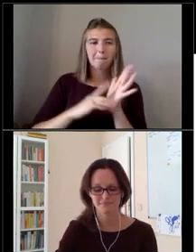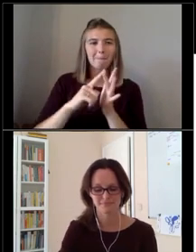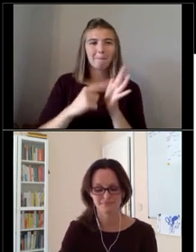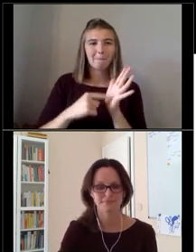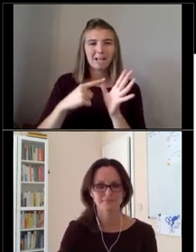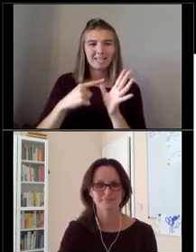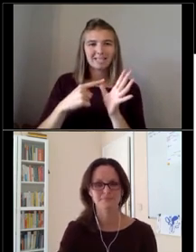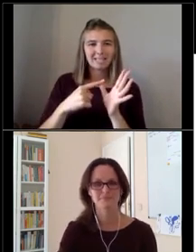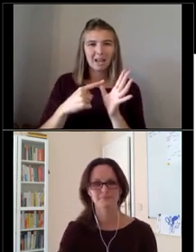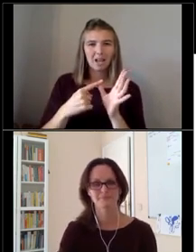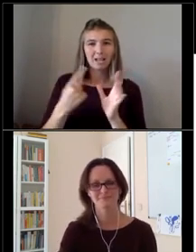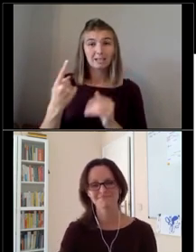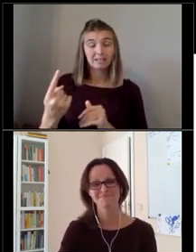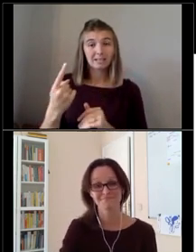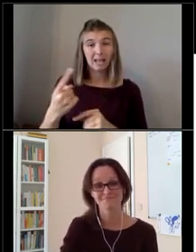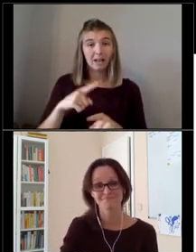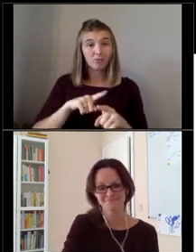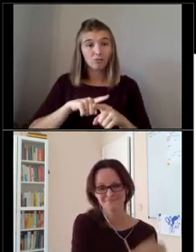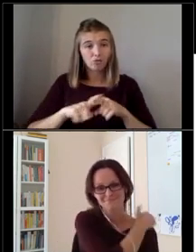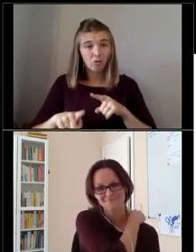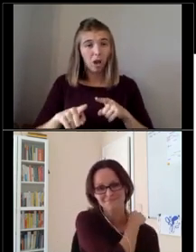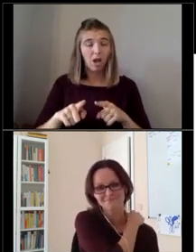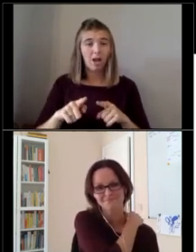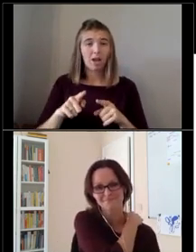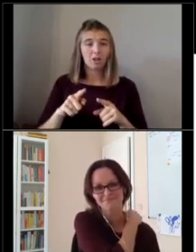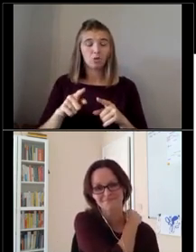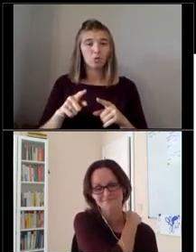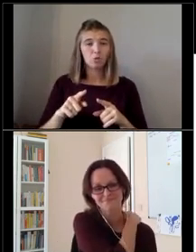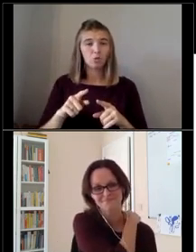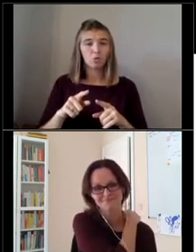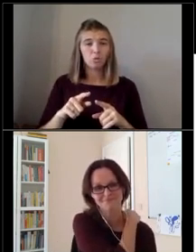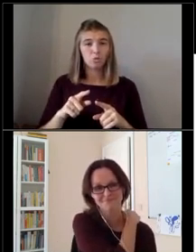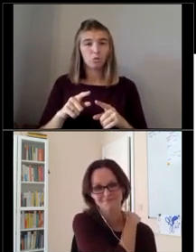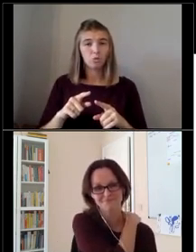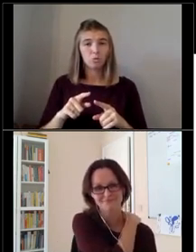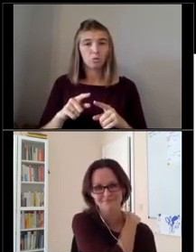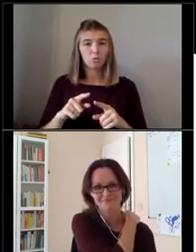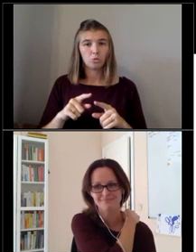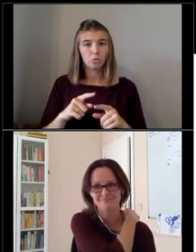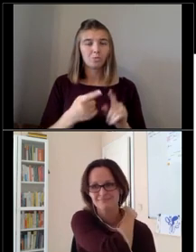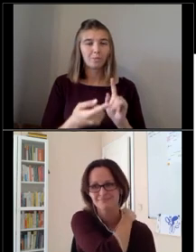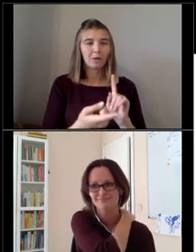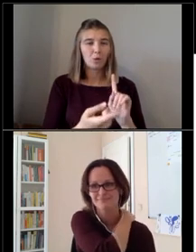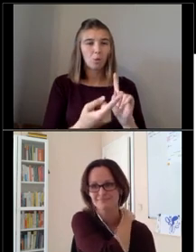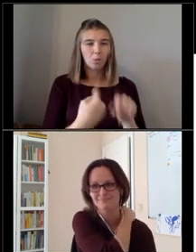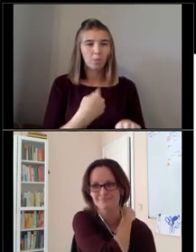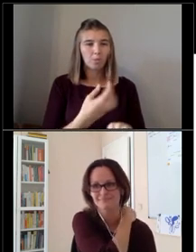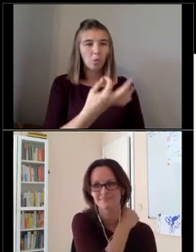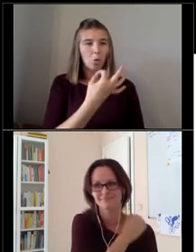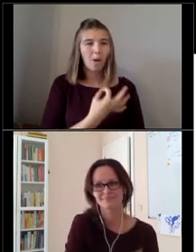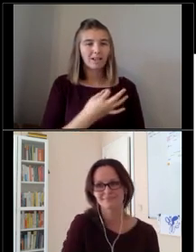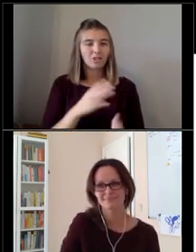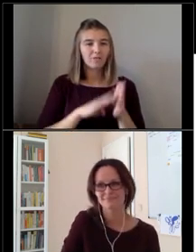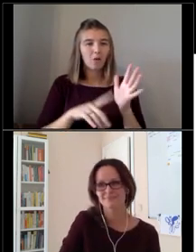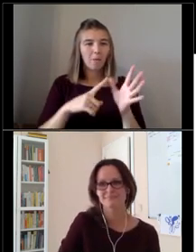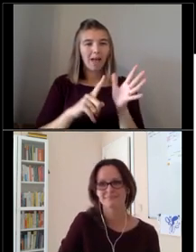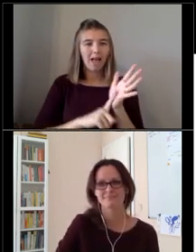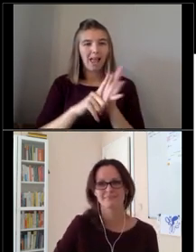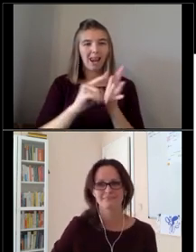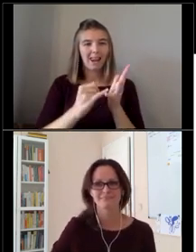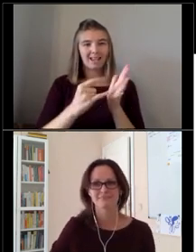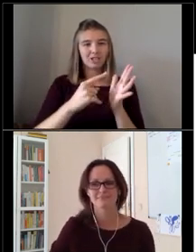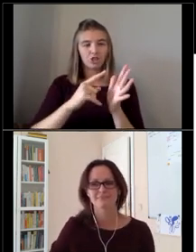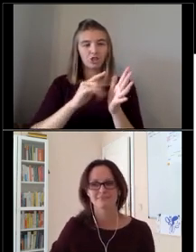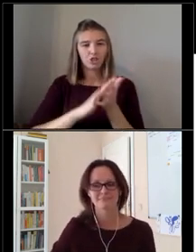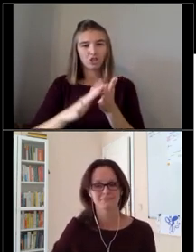you try very hard to do in your own work. But Alicia said, how, or could you